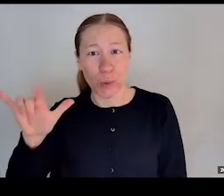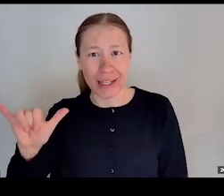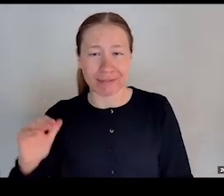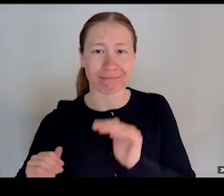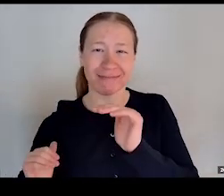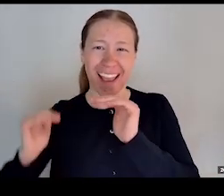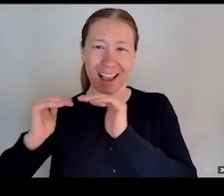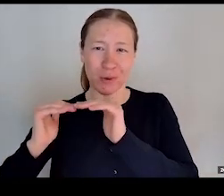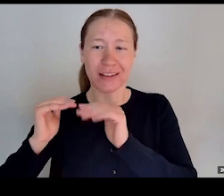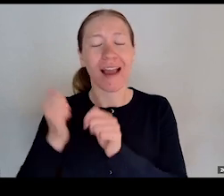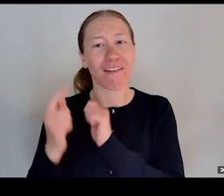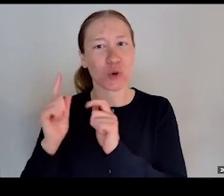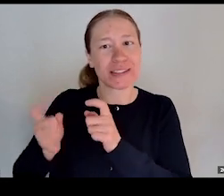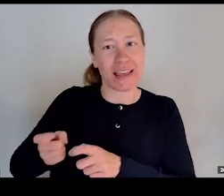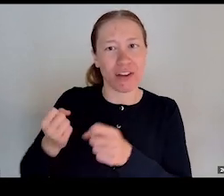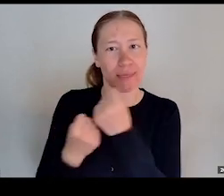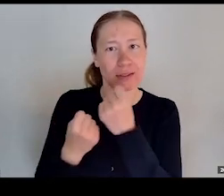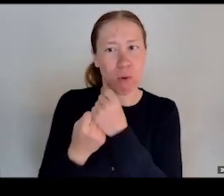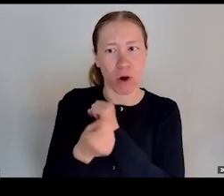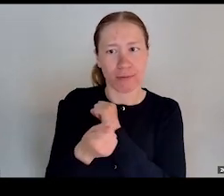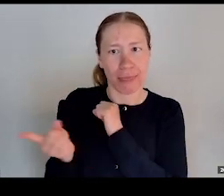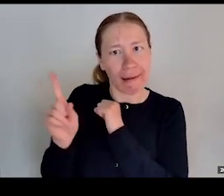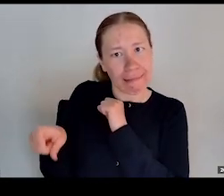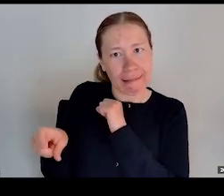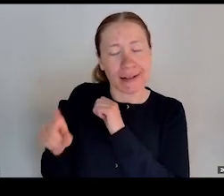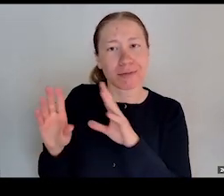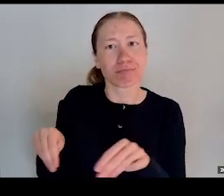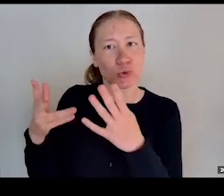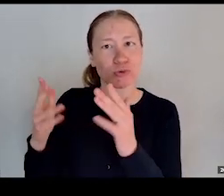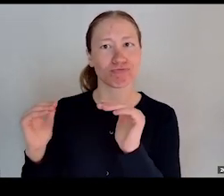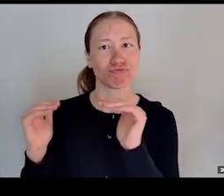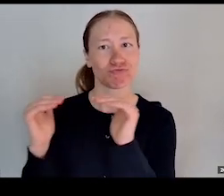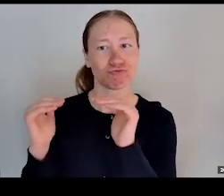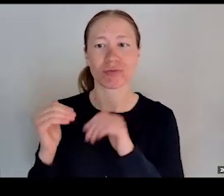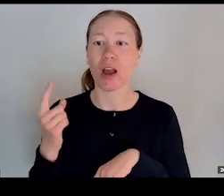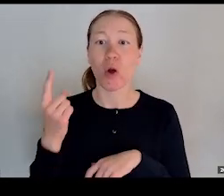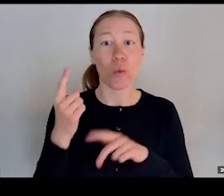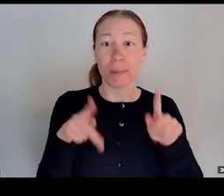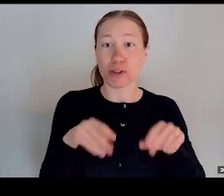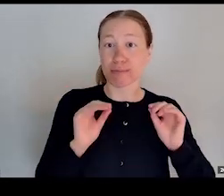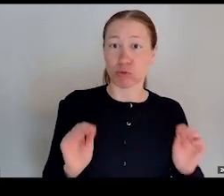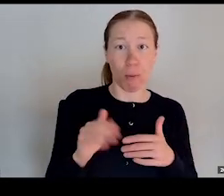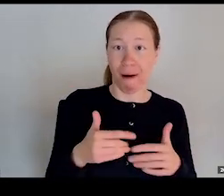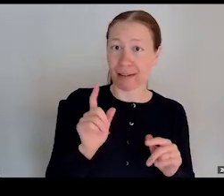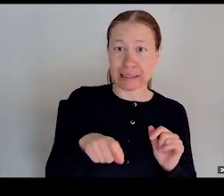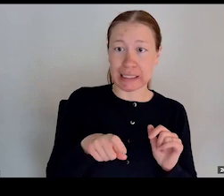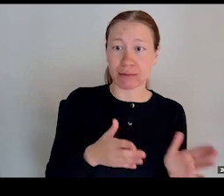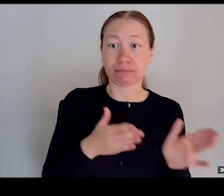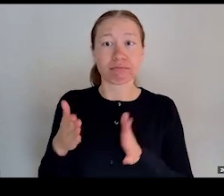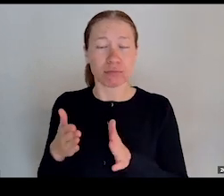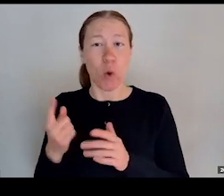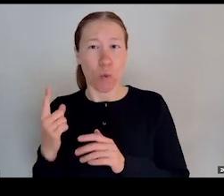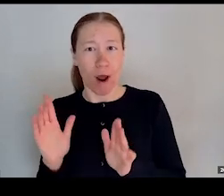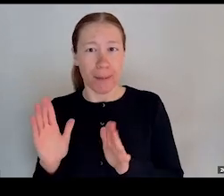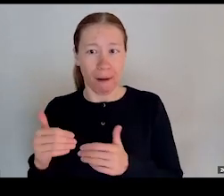supports that they need, thus producing equity. So 1 individual does not have a box, the middle individual has 1, and